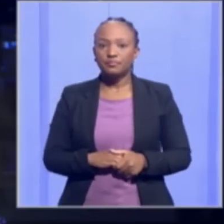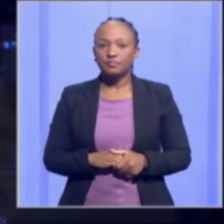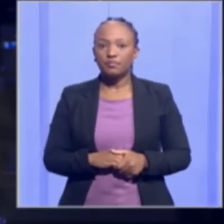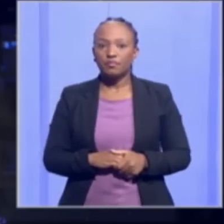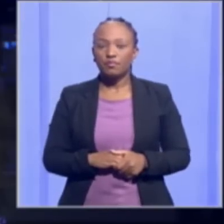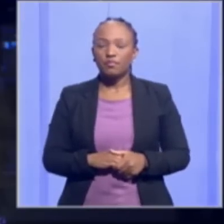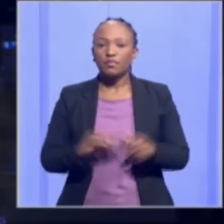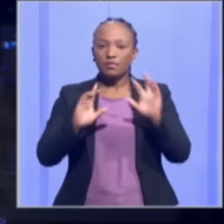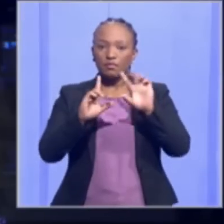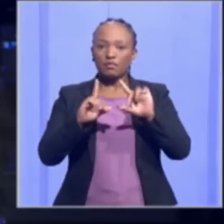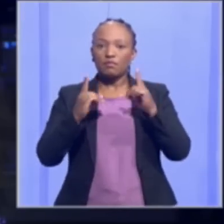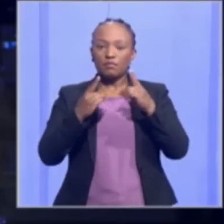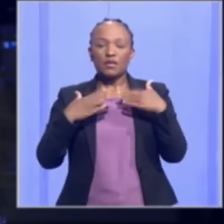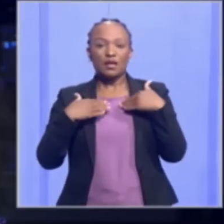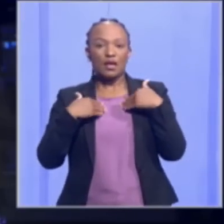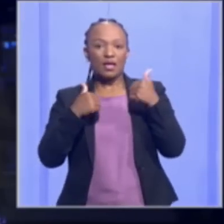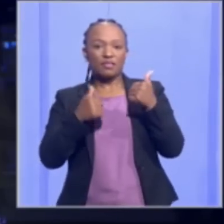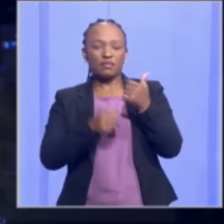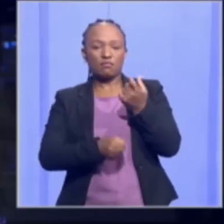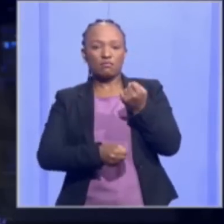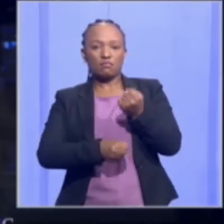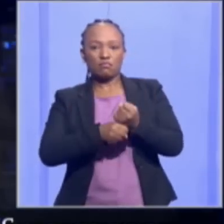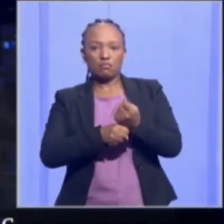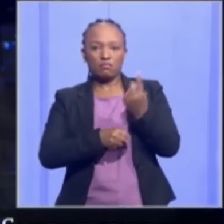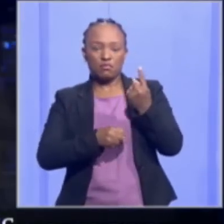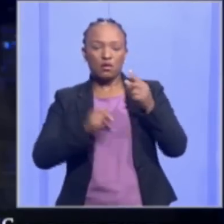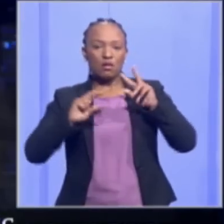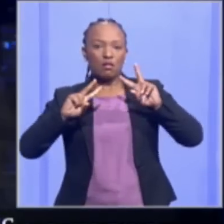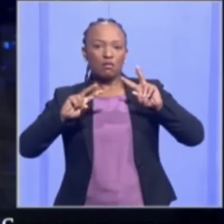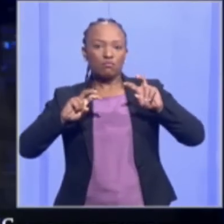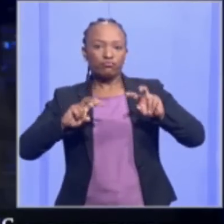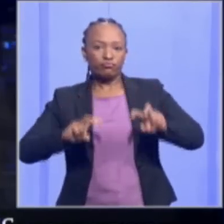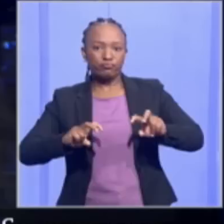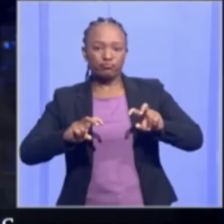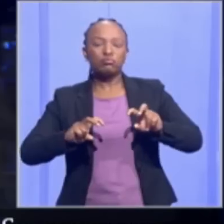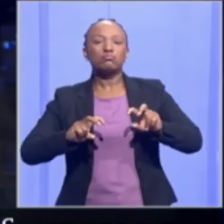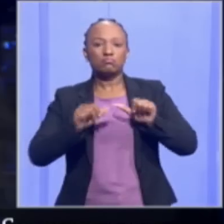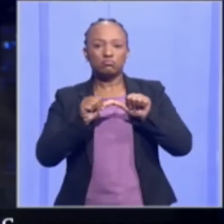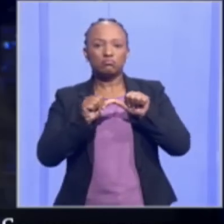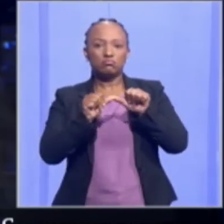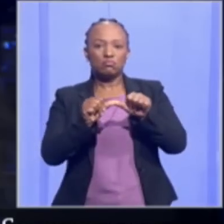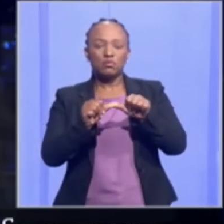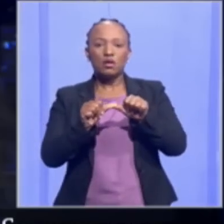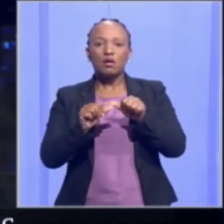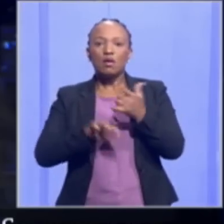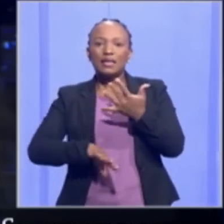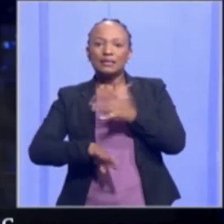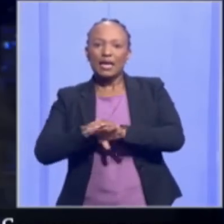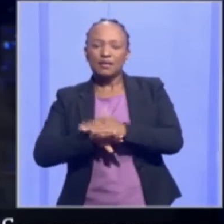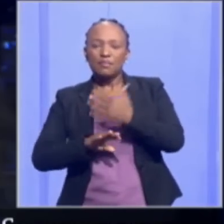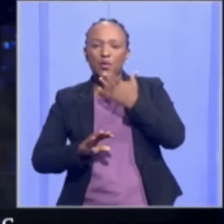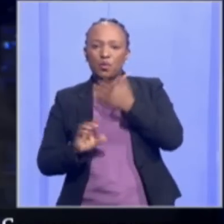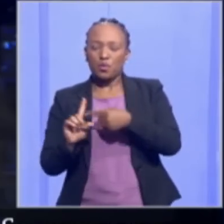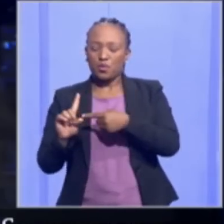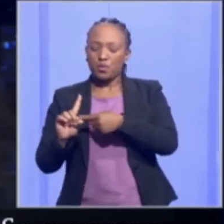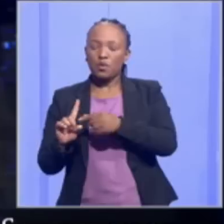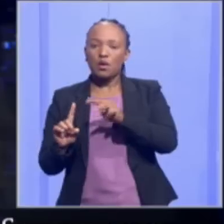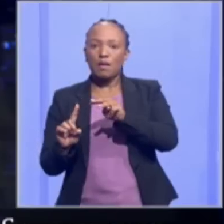Lefapha la bophelo Gauteng le netefaditse hore diphuputso tsa lona tse mabapi le lefu la Miriam Saye ya dilemo